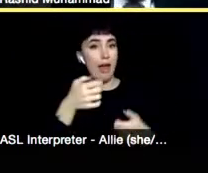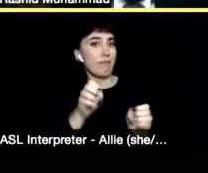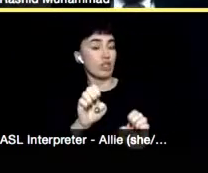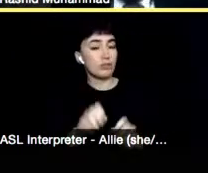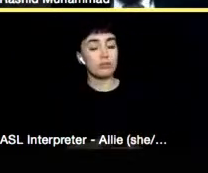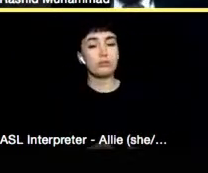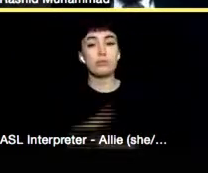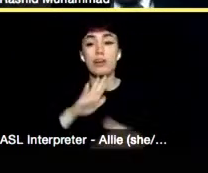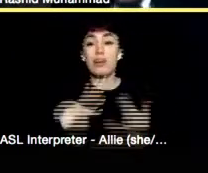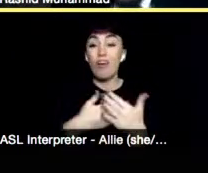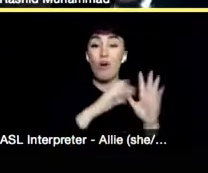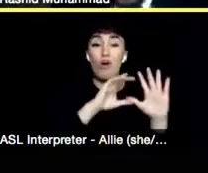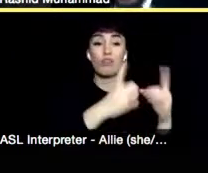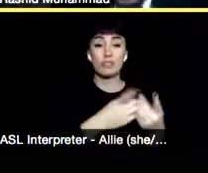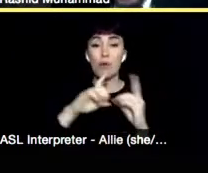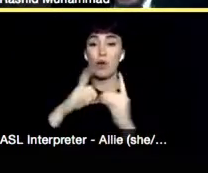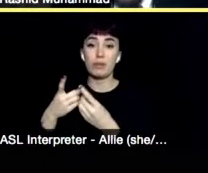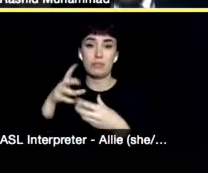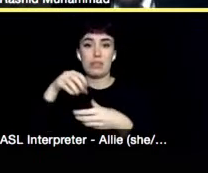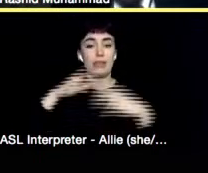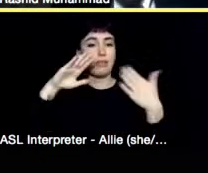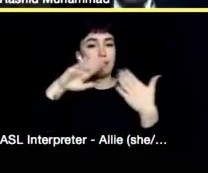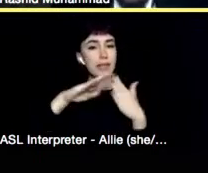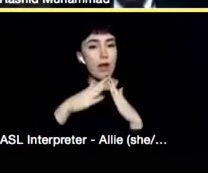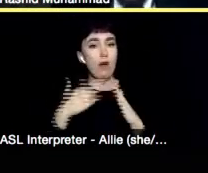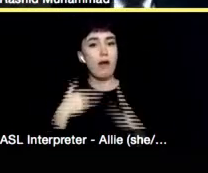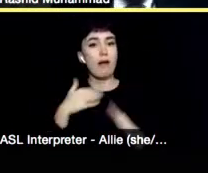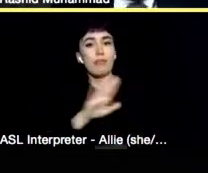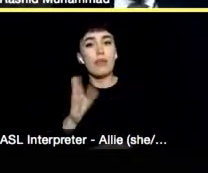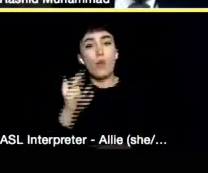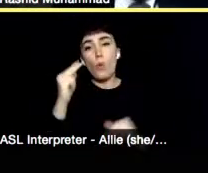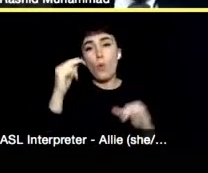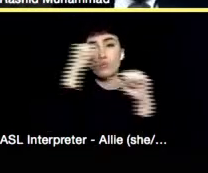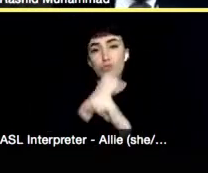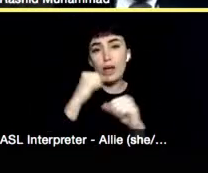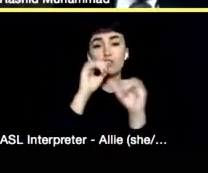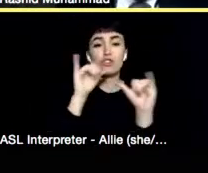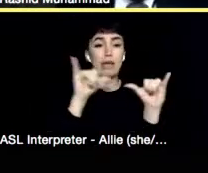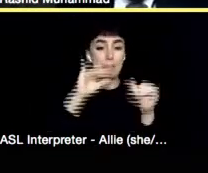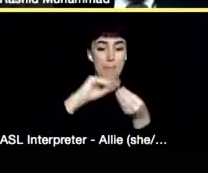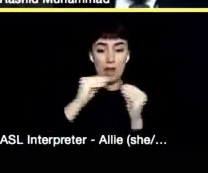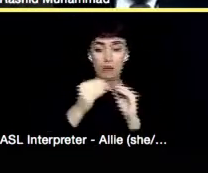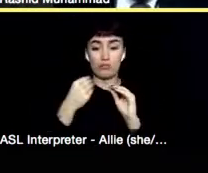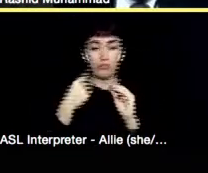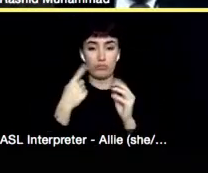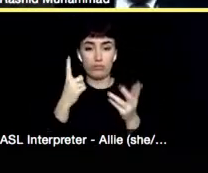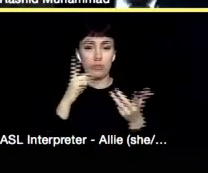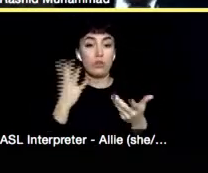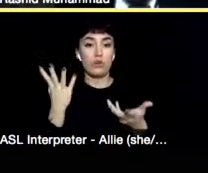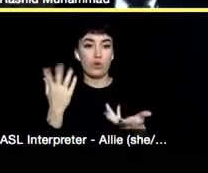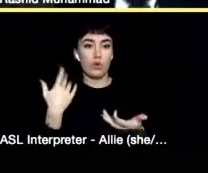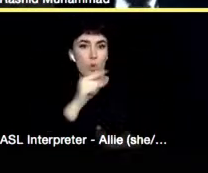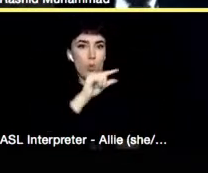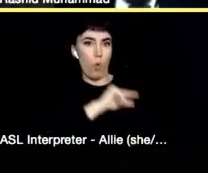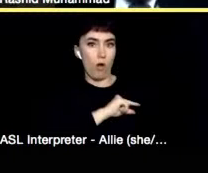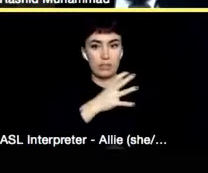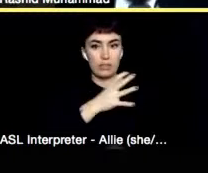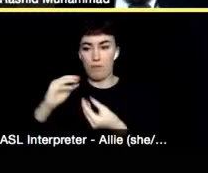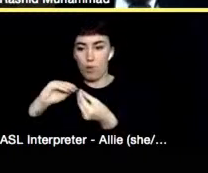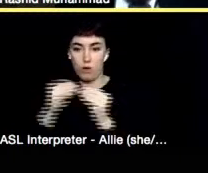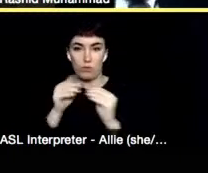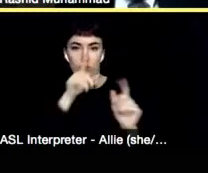the departments within the town have their own strategies and metrics to qualitatively and quantitatively report